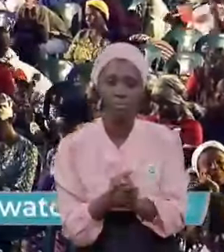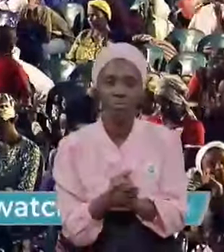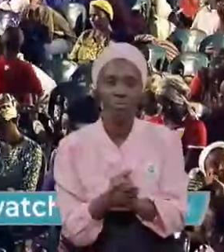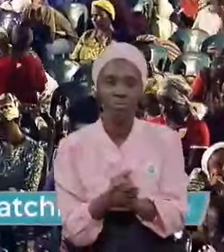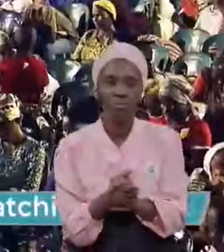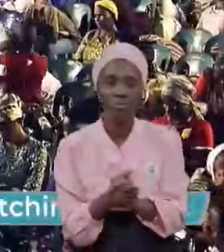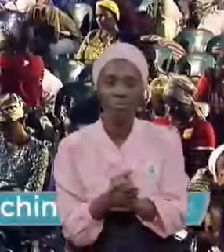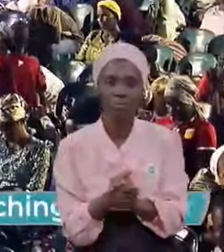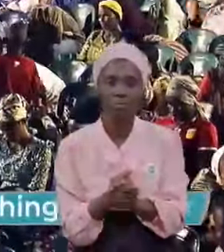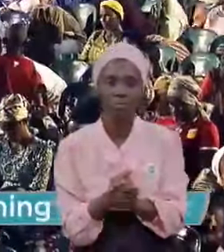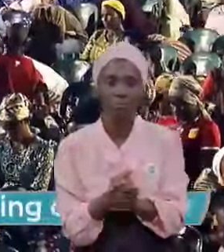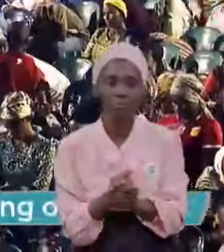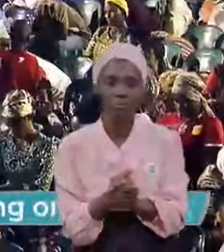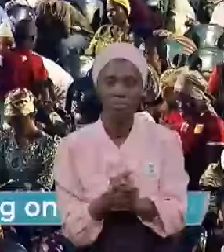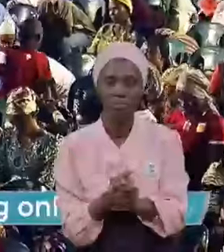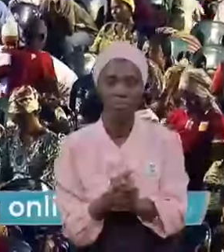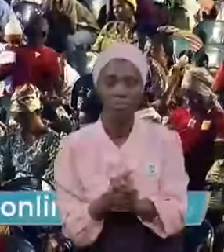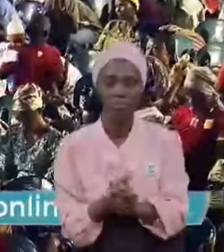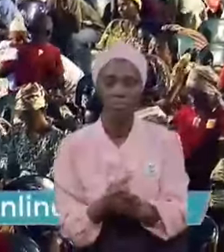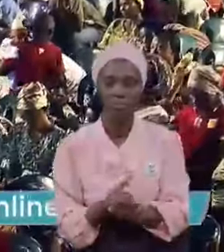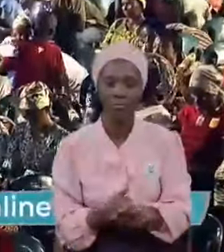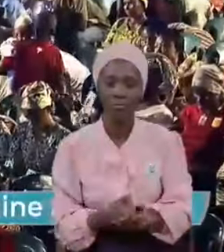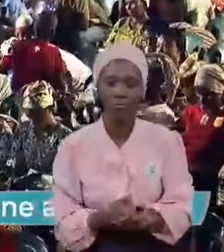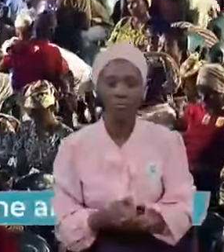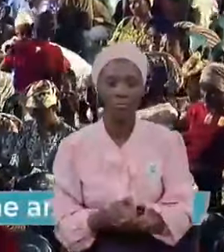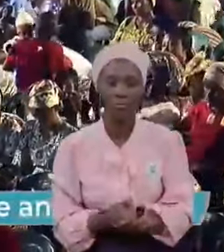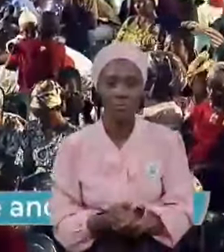sure that we write clearly